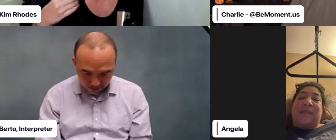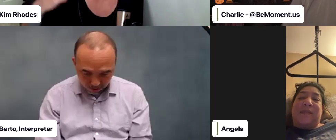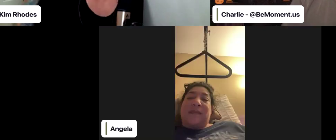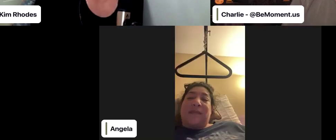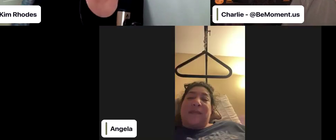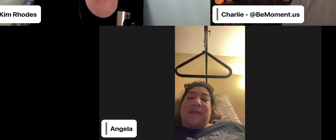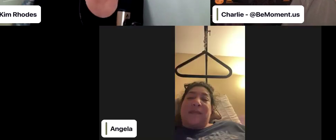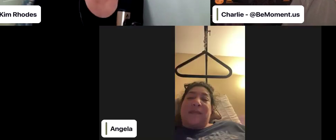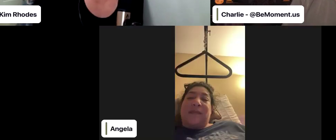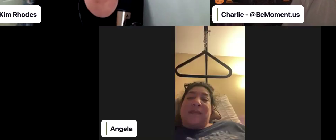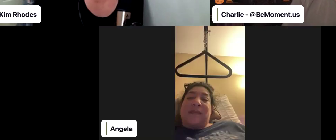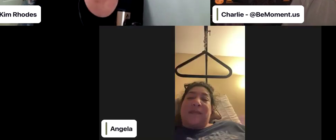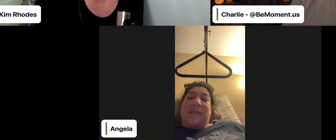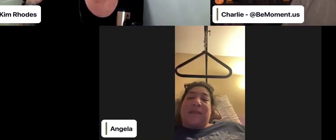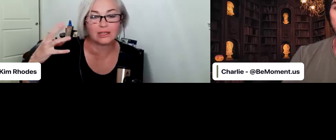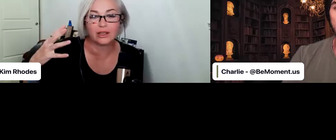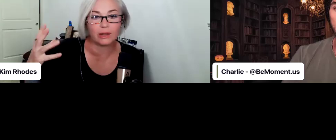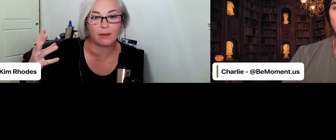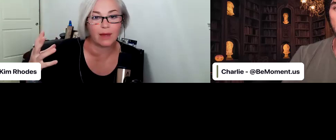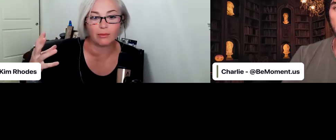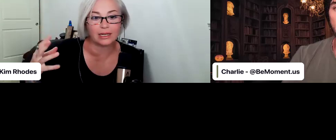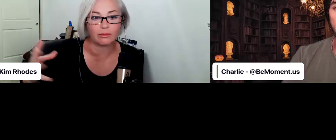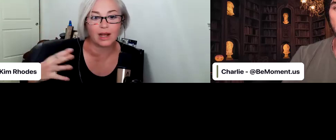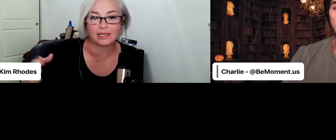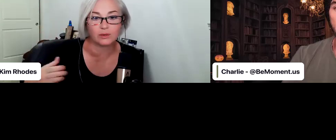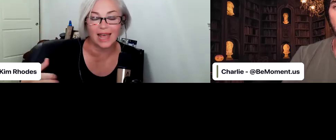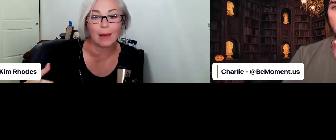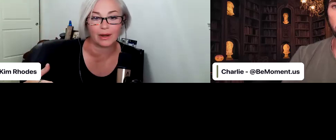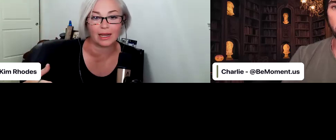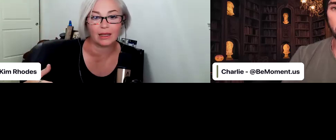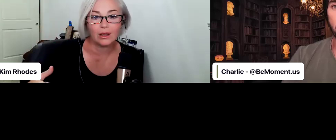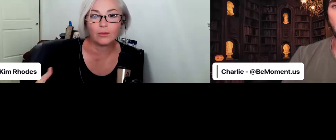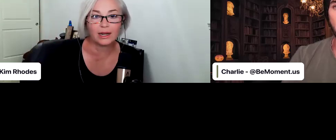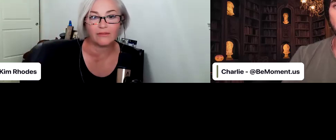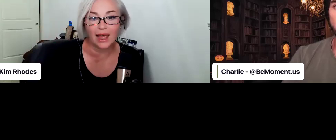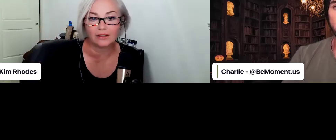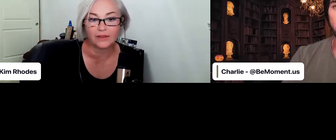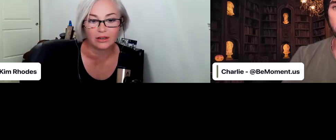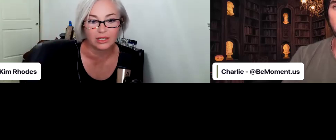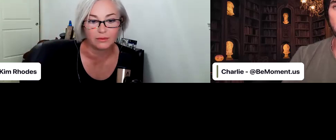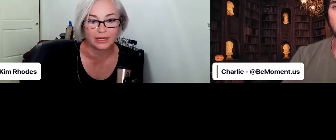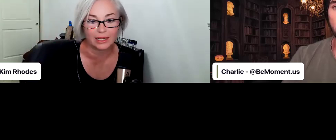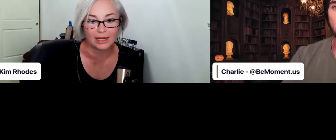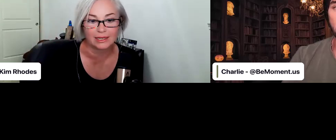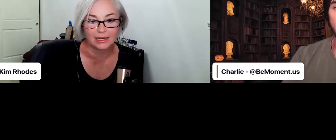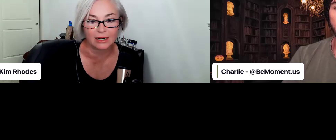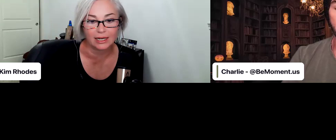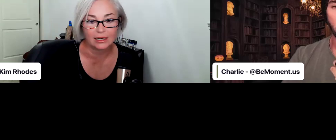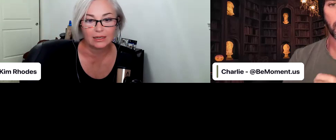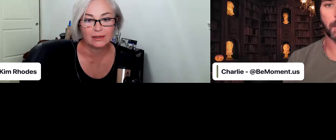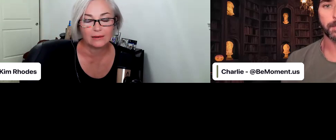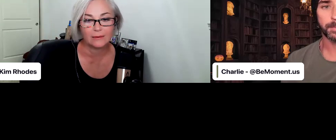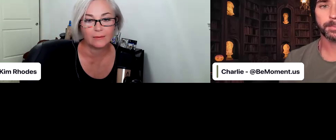actually I'm creating it because it's the only way my brain can process what's happening. when in fact the fear is completely